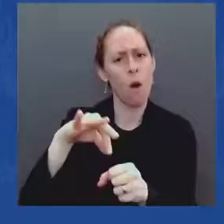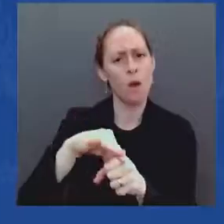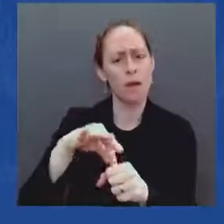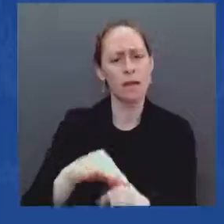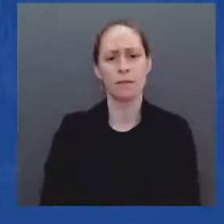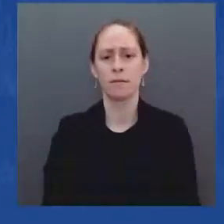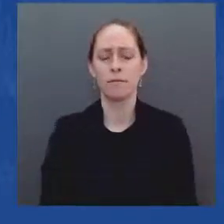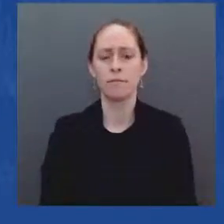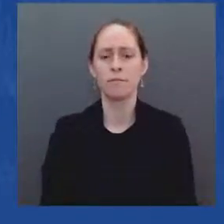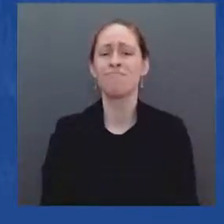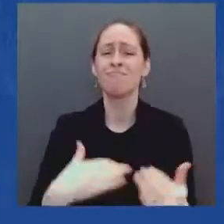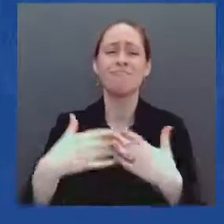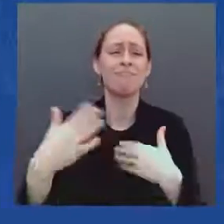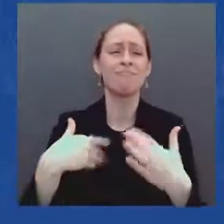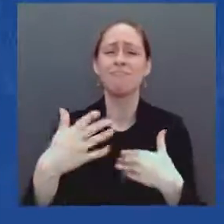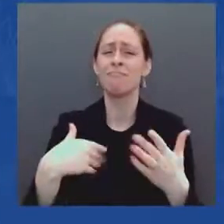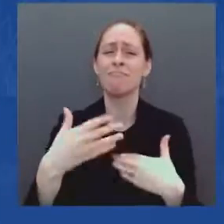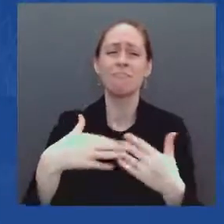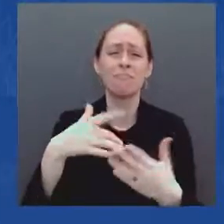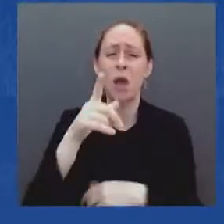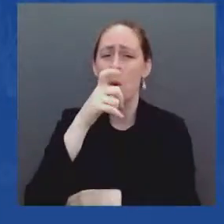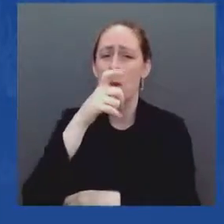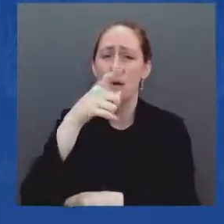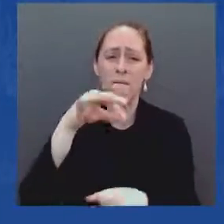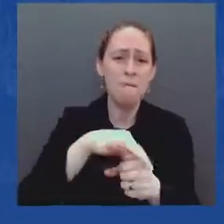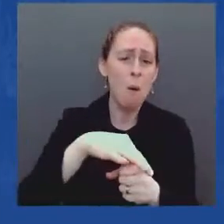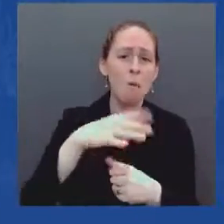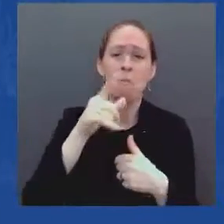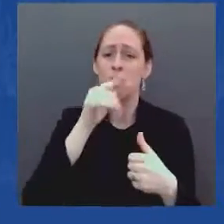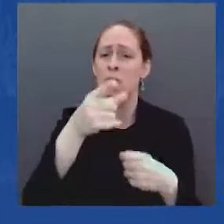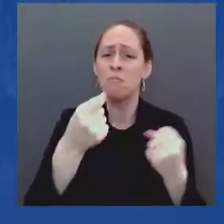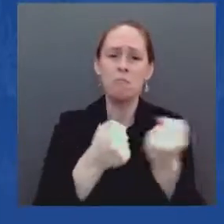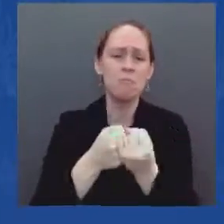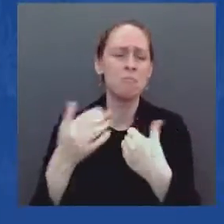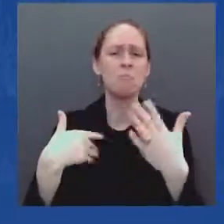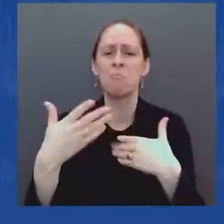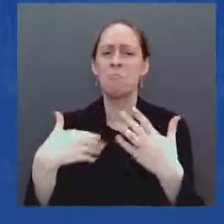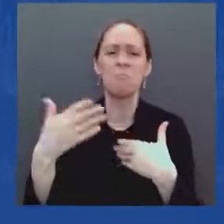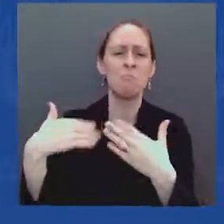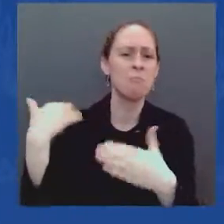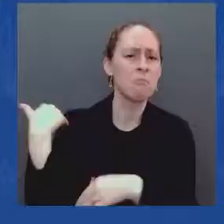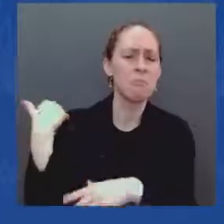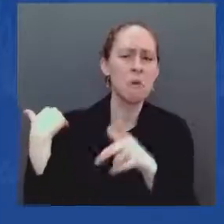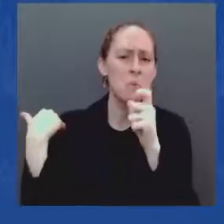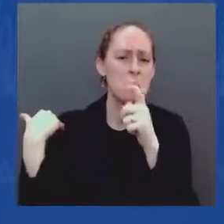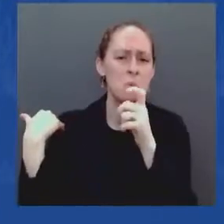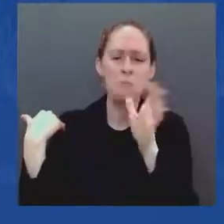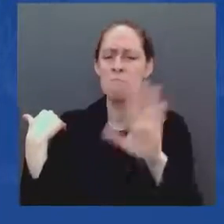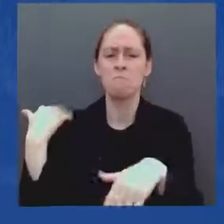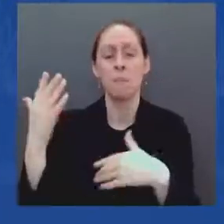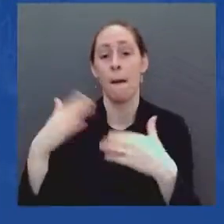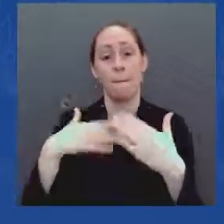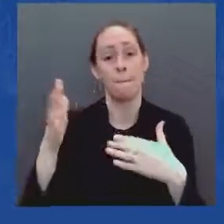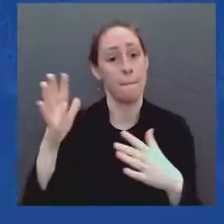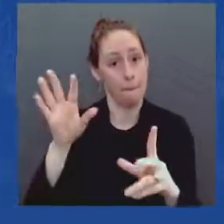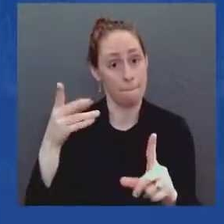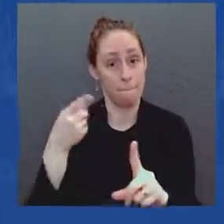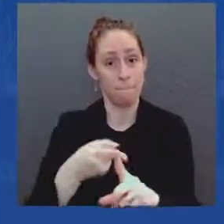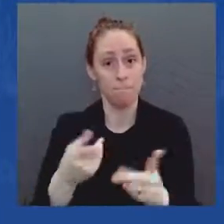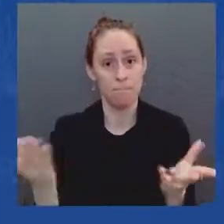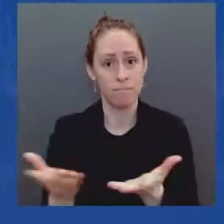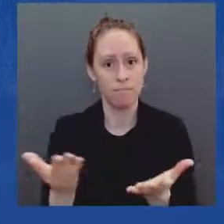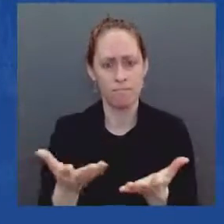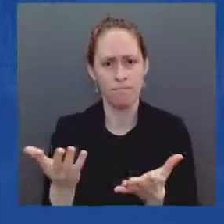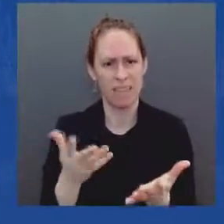all, as leaders of our nation, understand the importance of ensuring that all people who are eligible to